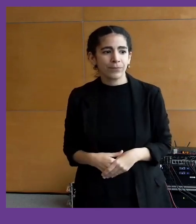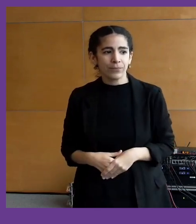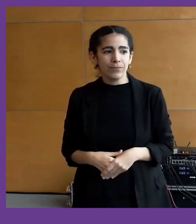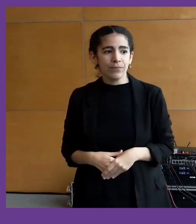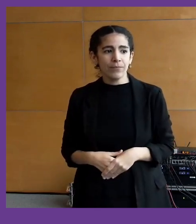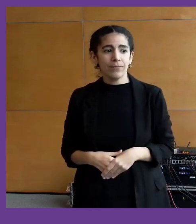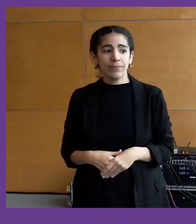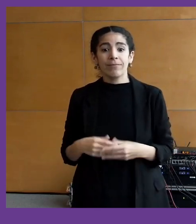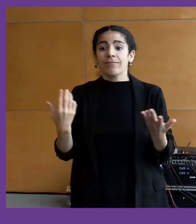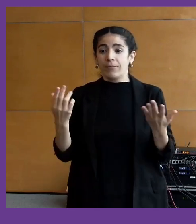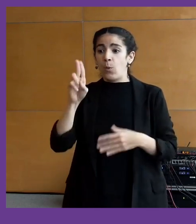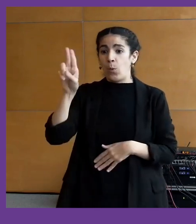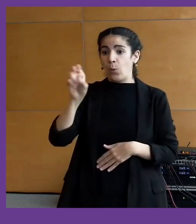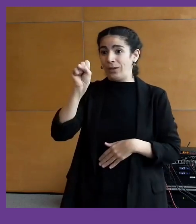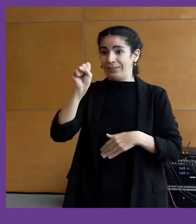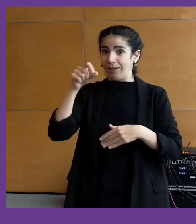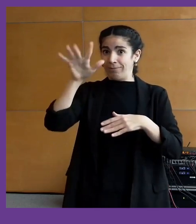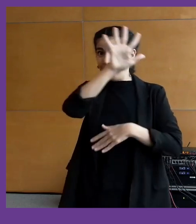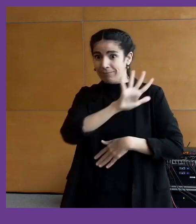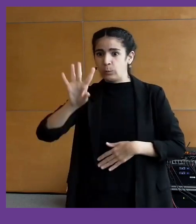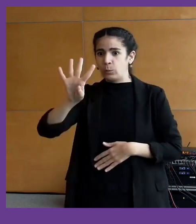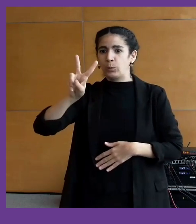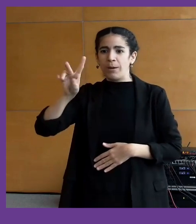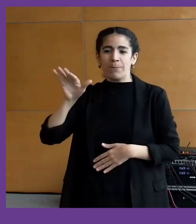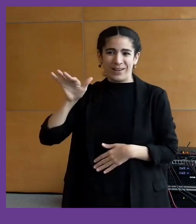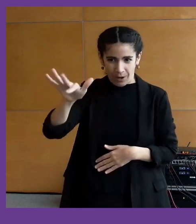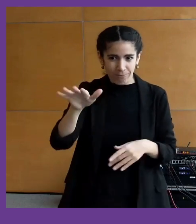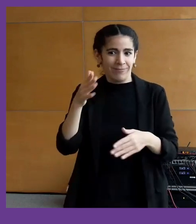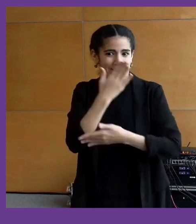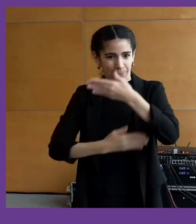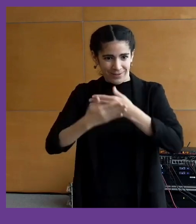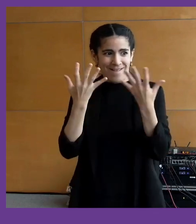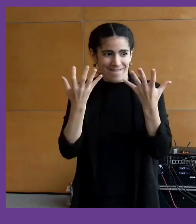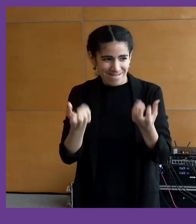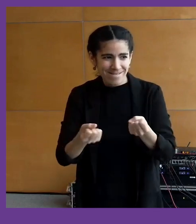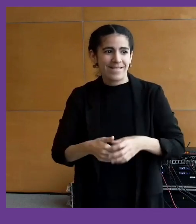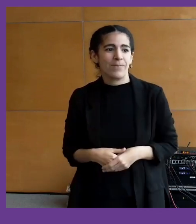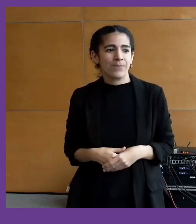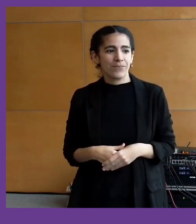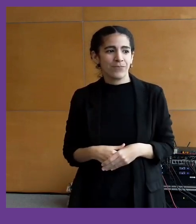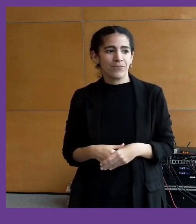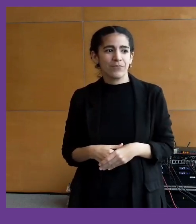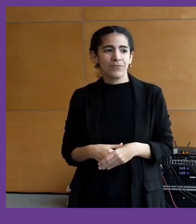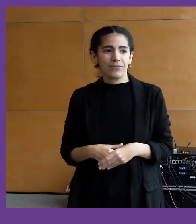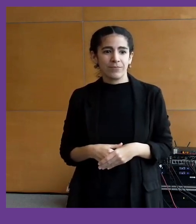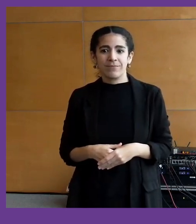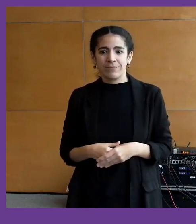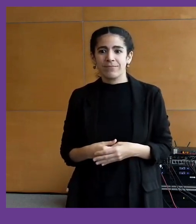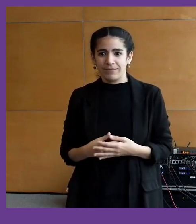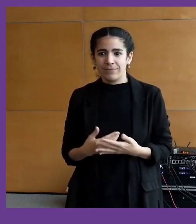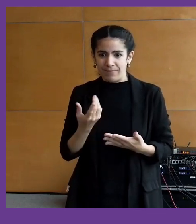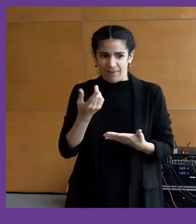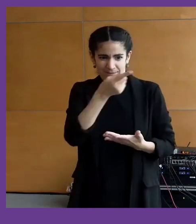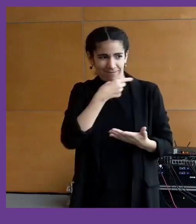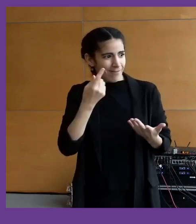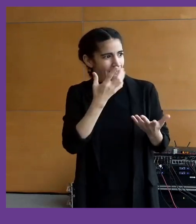improving business and entrepreneurial opportunities within our sector. UN Tourism has been promoting